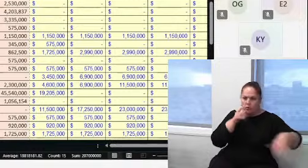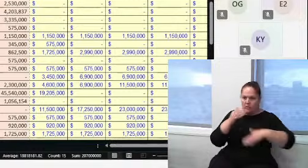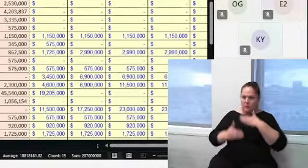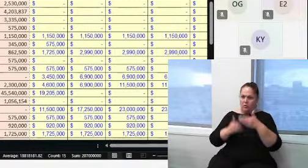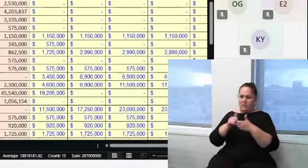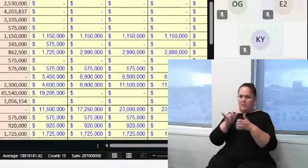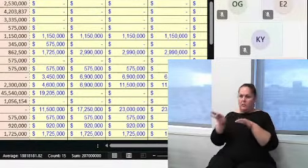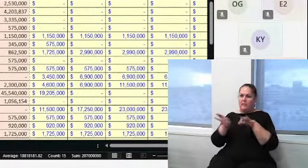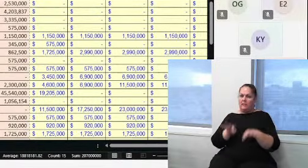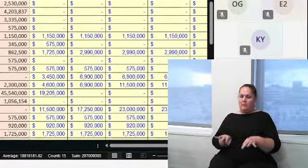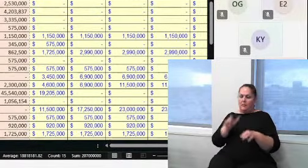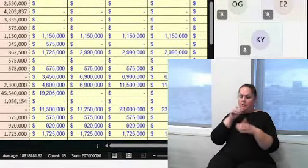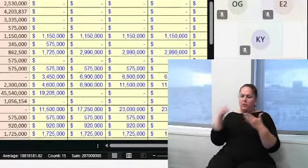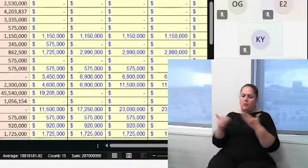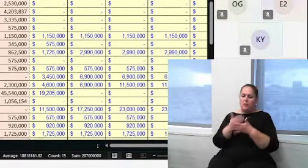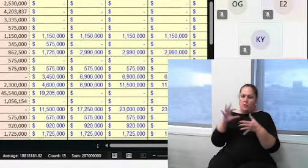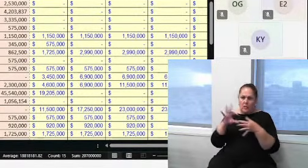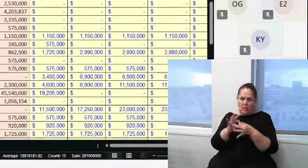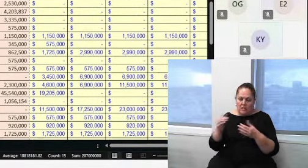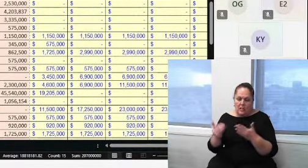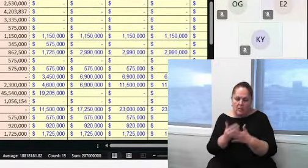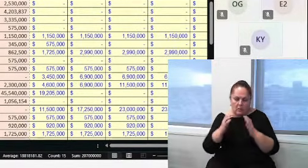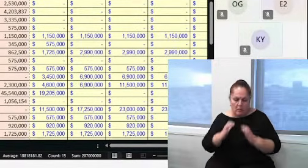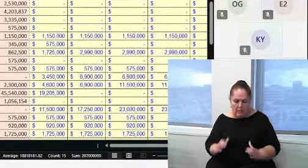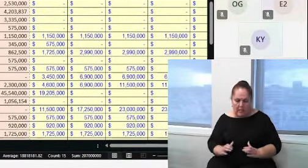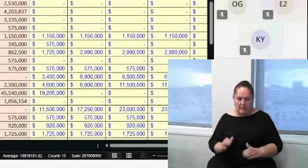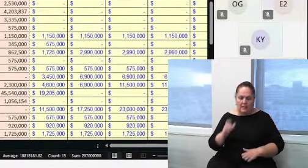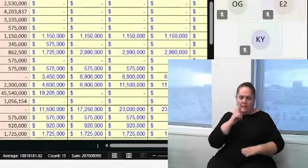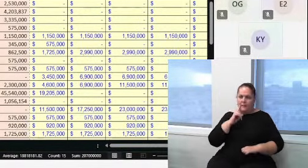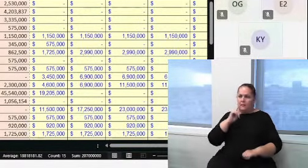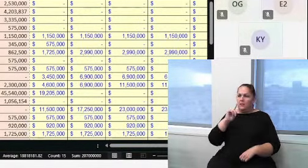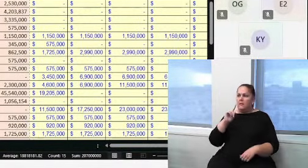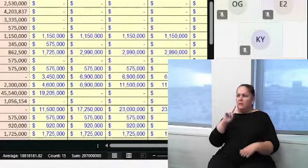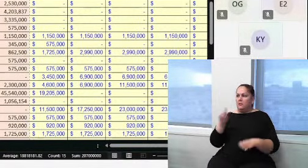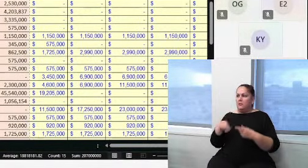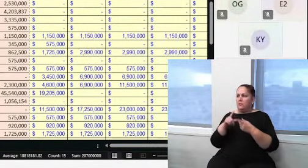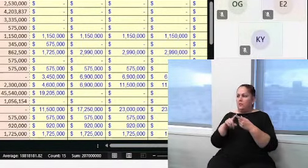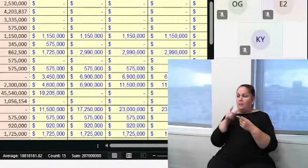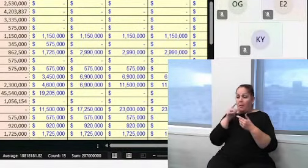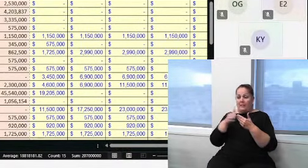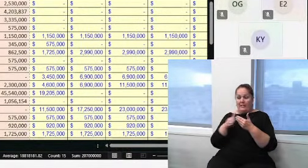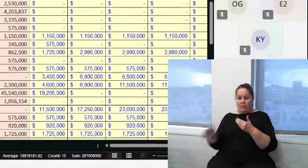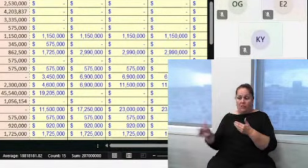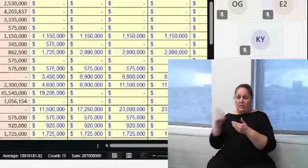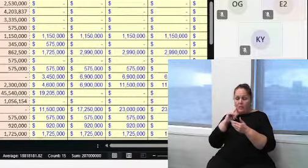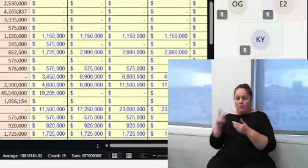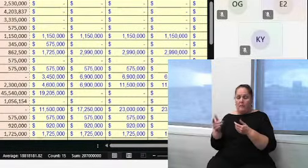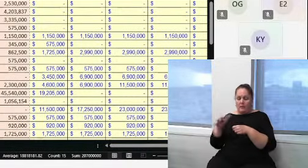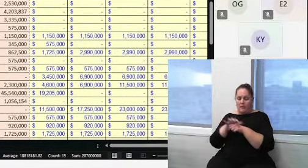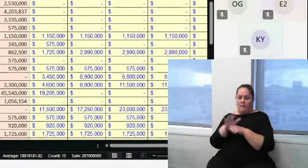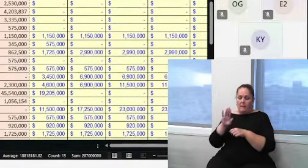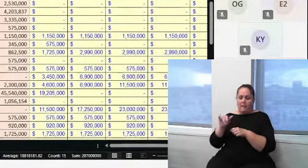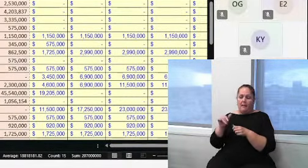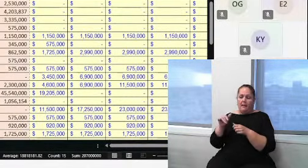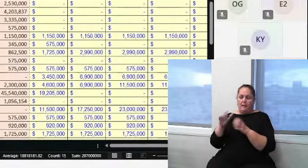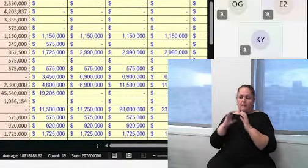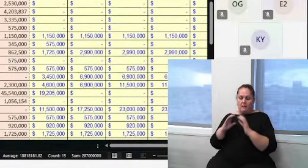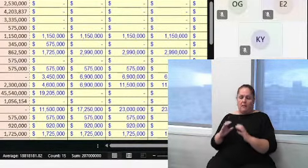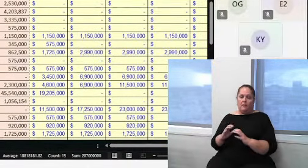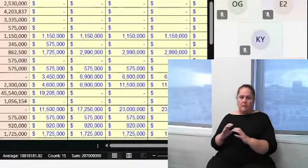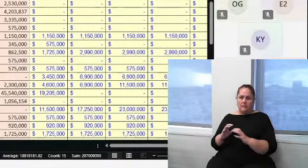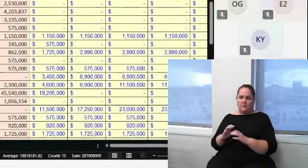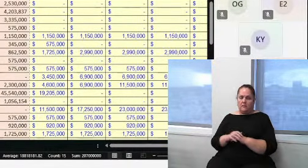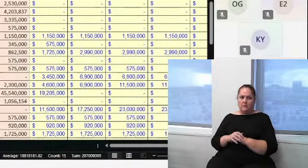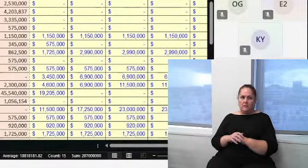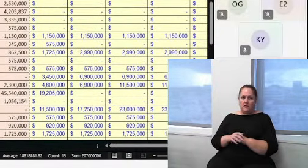what I was explaining earlier about the new connections for new customers of being just the engineering, because the rest will be covered by the customer